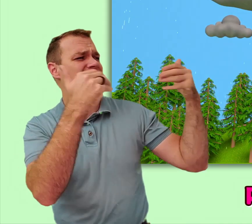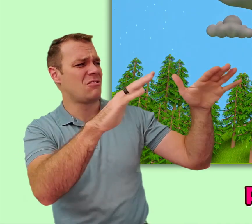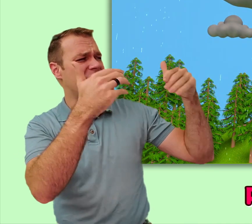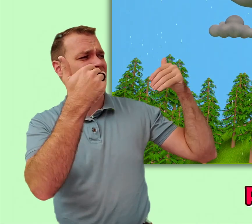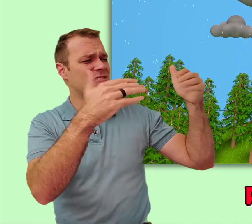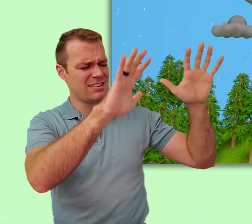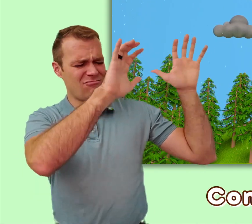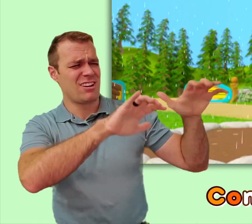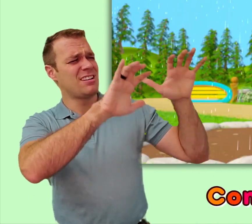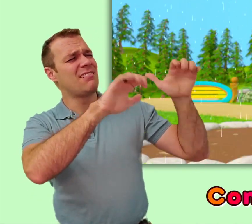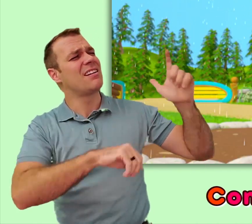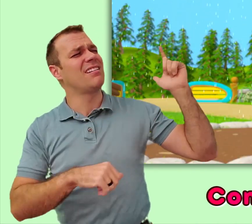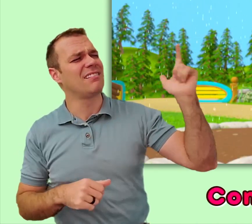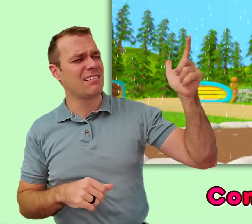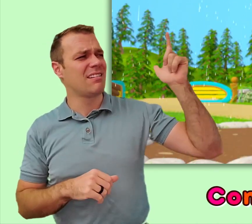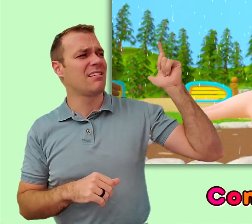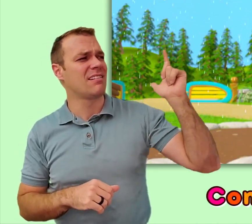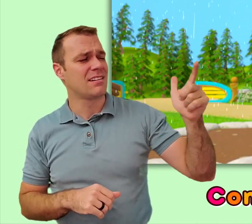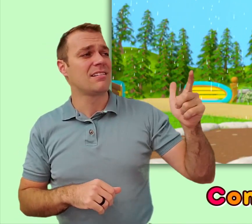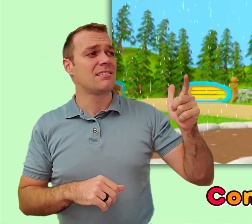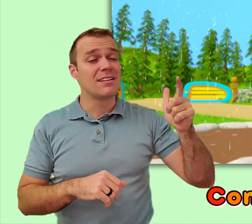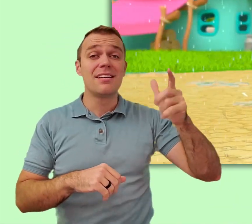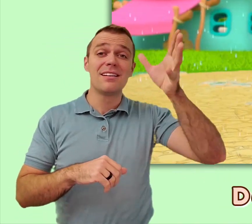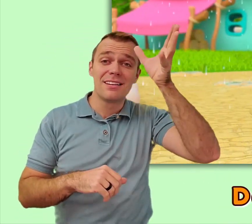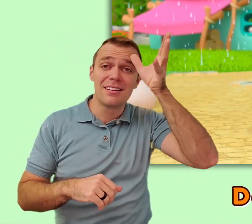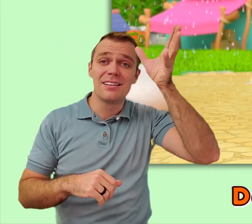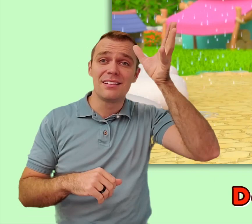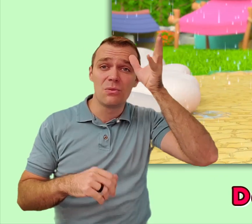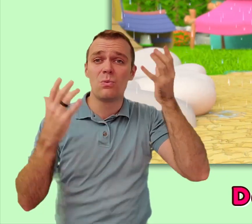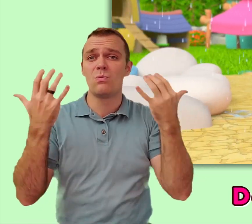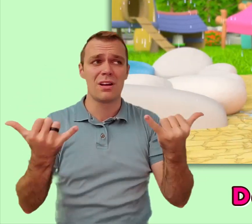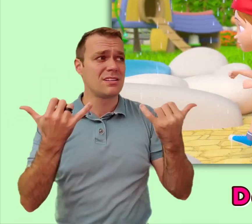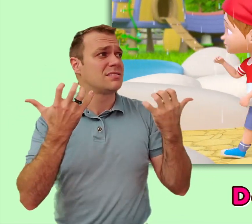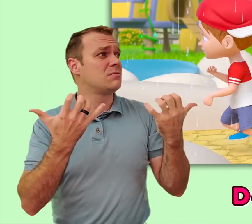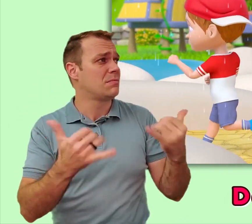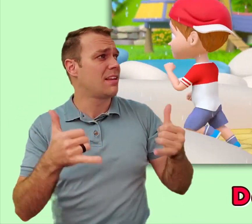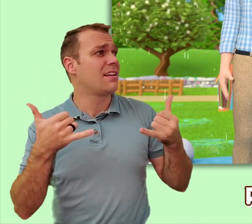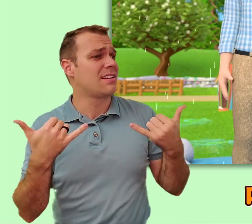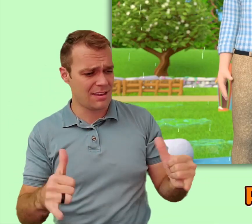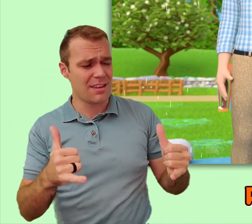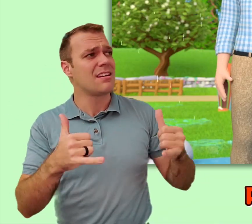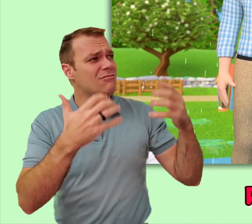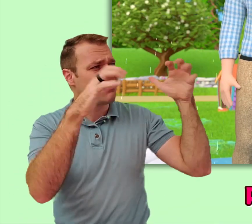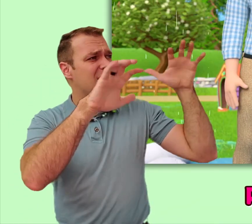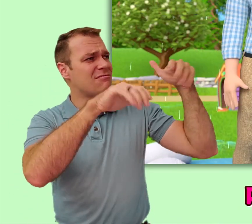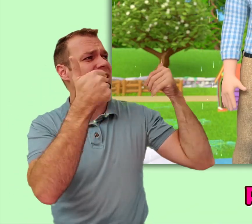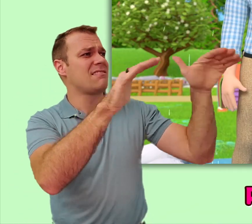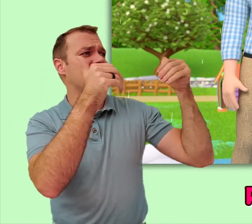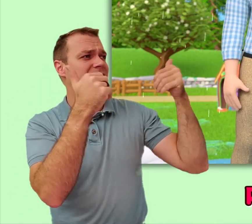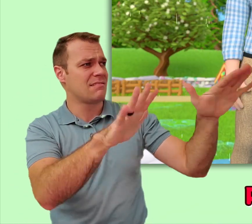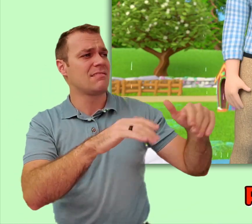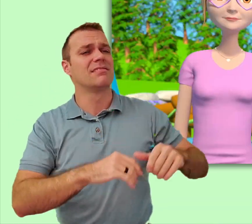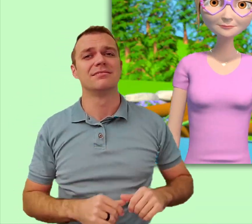Rain, go away, come again another day. Daddy wants to play. Rain,